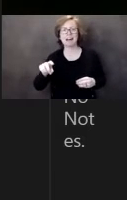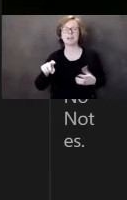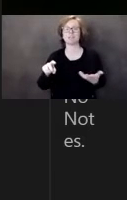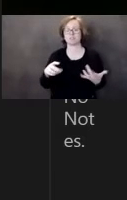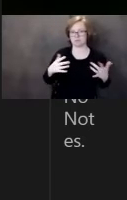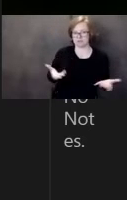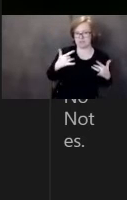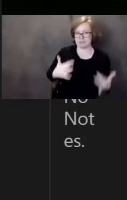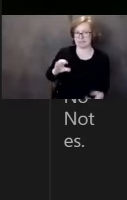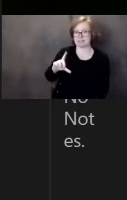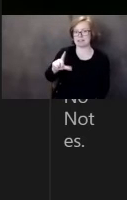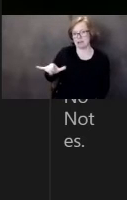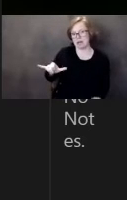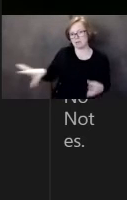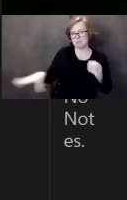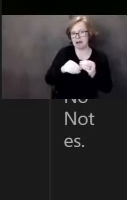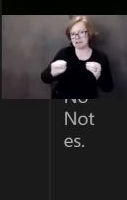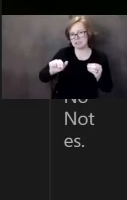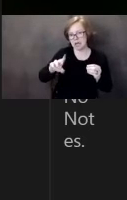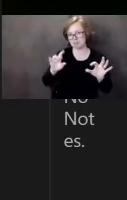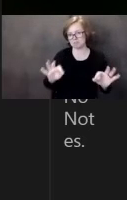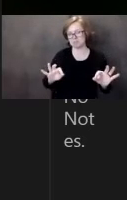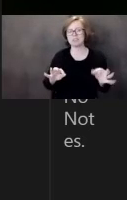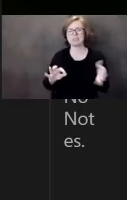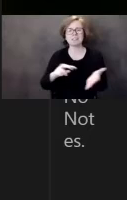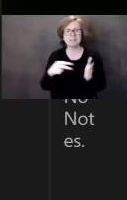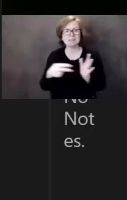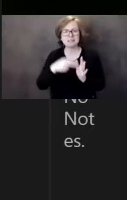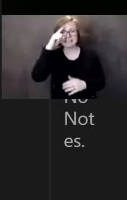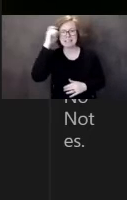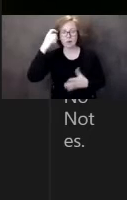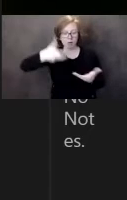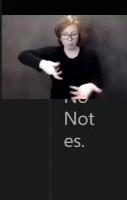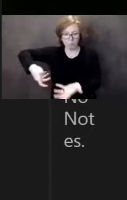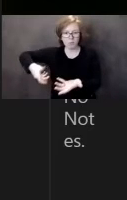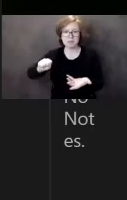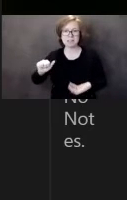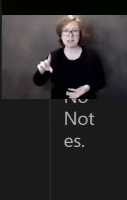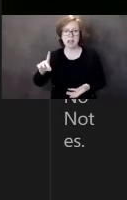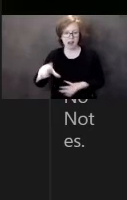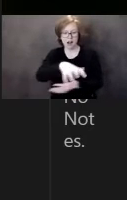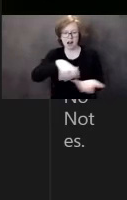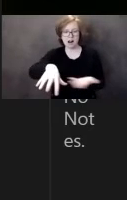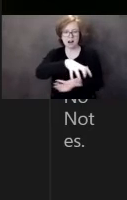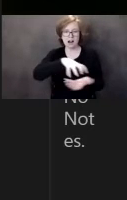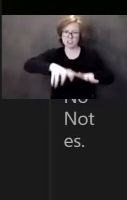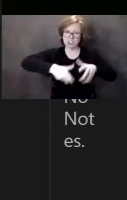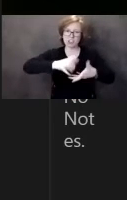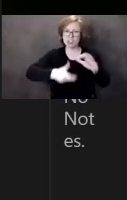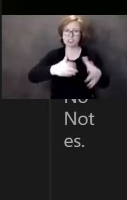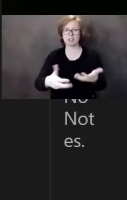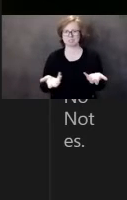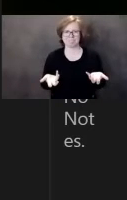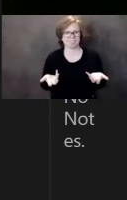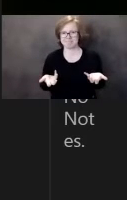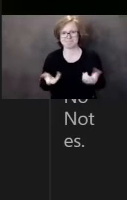which is why I use that example. So you're not going to go out in summer and dump a lot of sand and try to turn that into your soil. If you add amendments